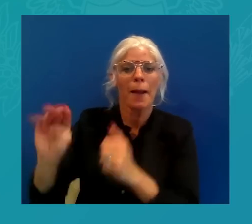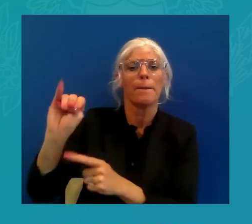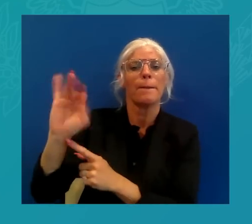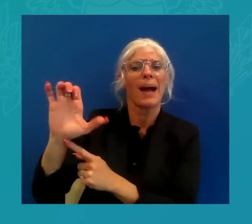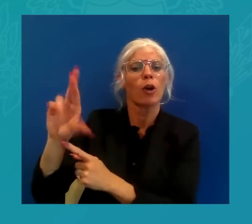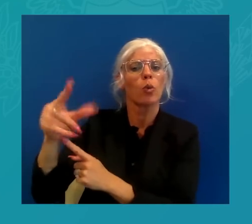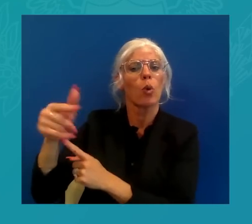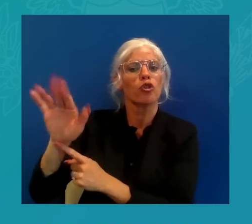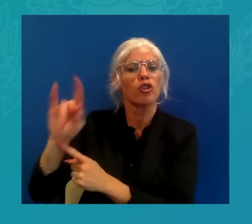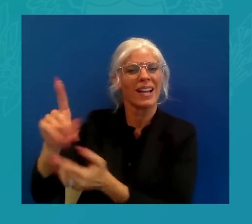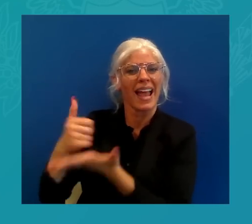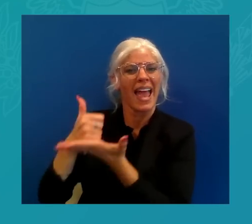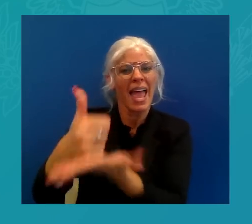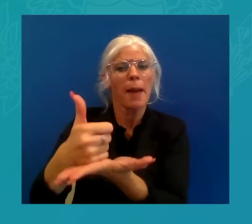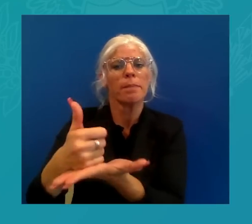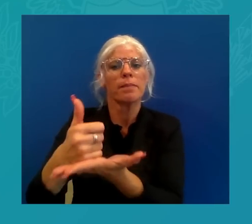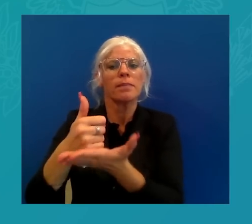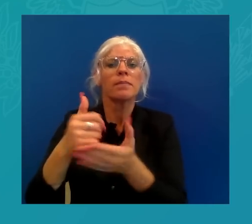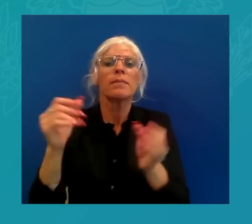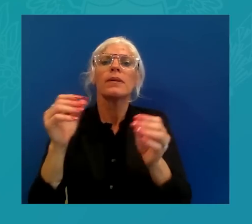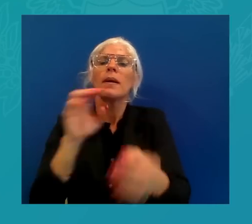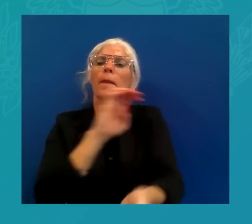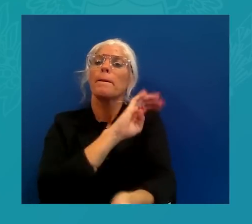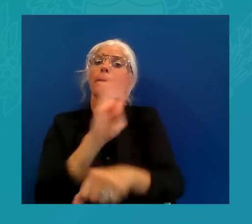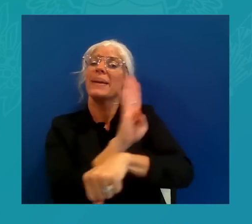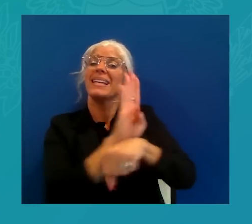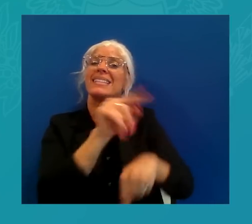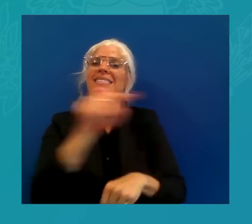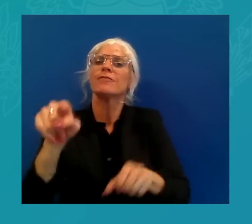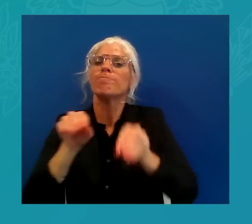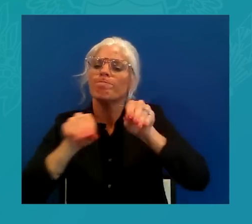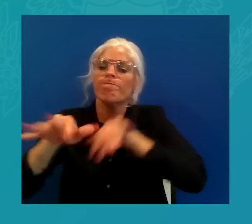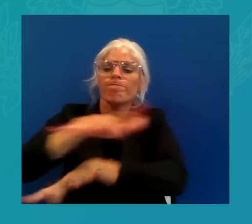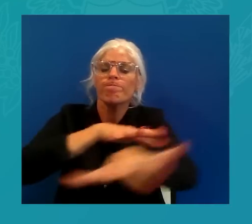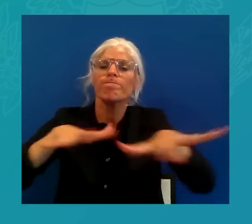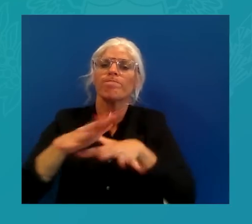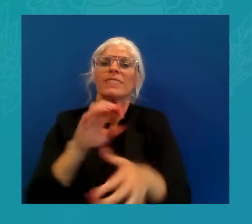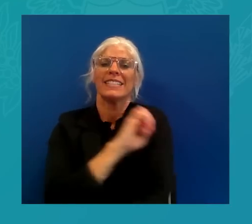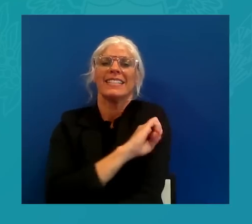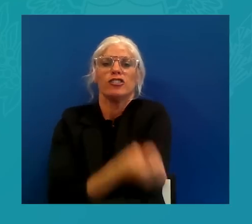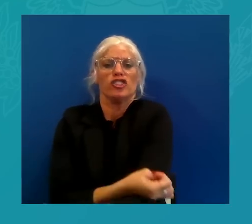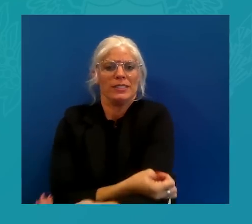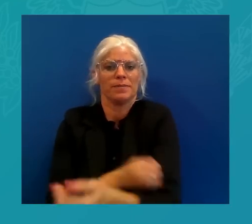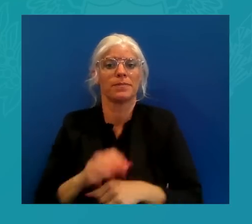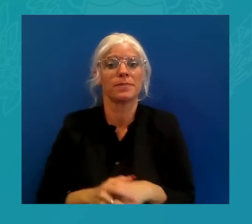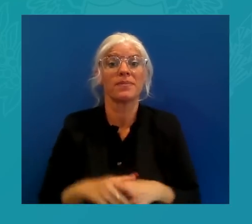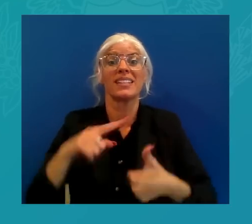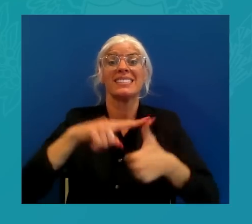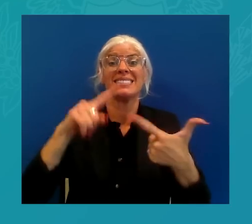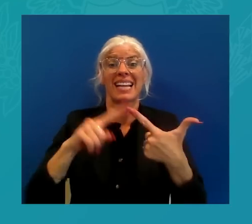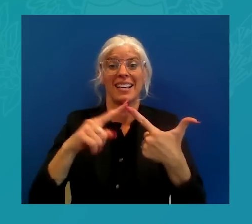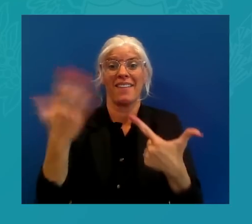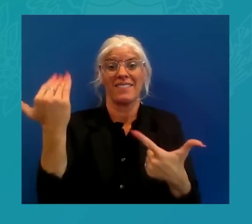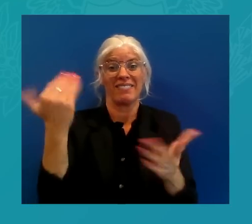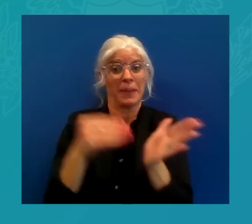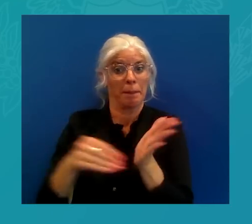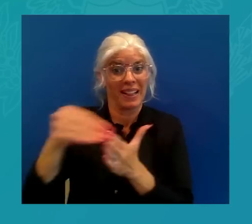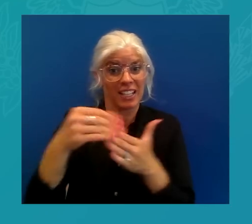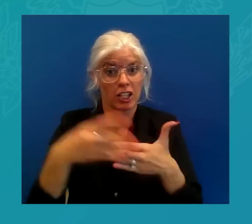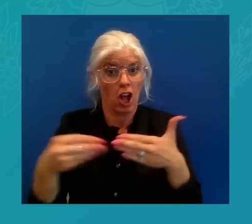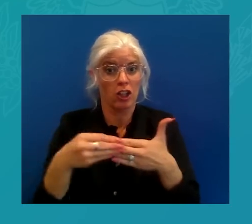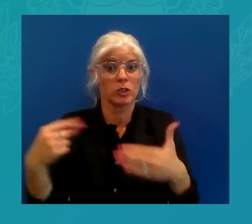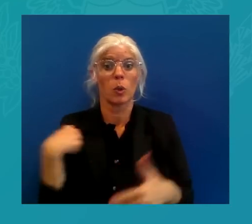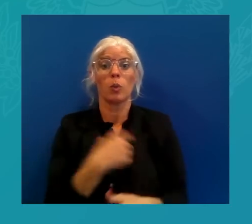help businesses become more energy efficient in their operations. And second, a $15 million investment to